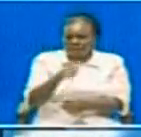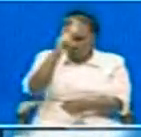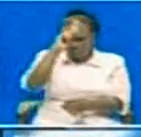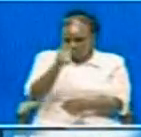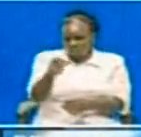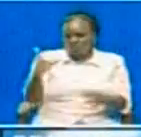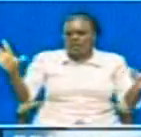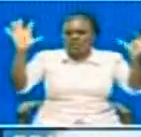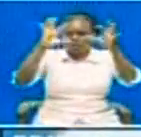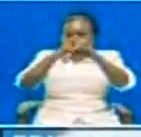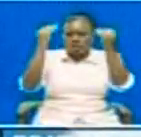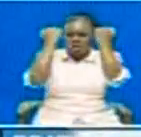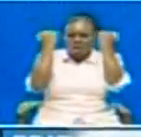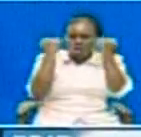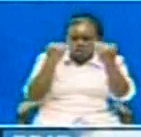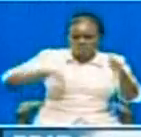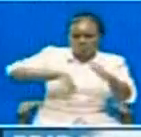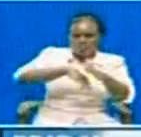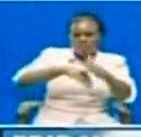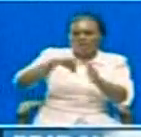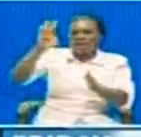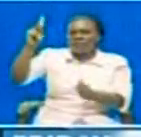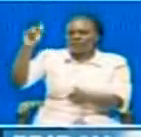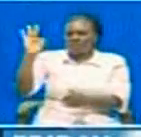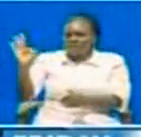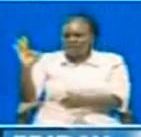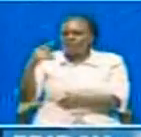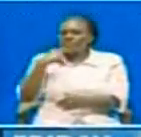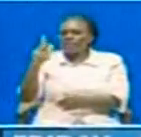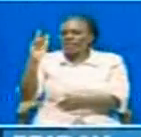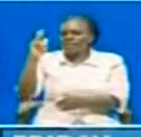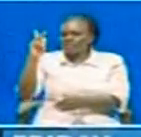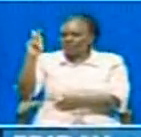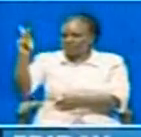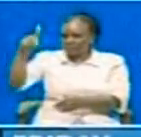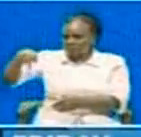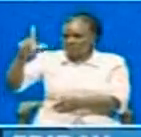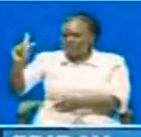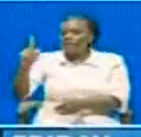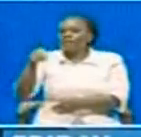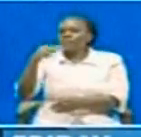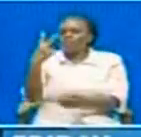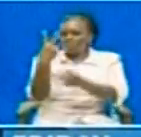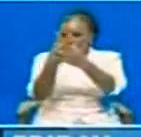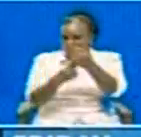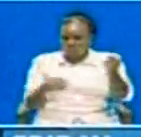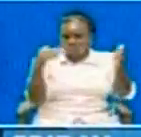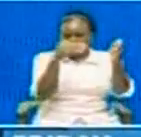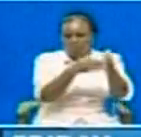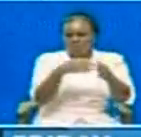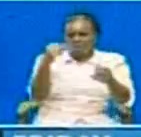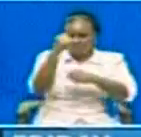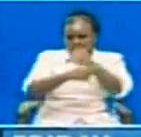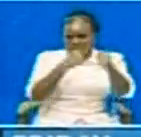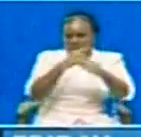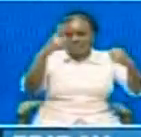to be enjoined in a case where Football Kenya Federation sued the Kenya Premier League for contempt of court. The duo were banned for 6 years each